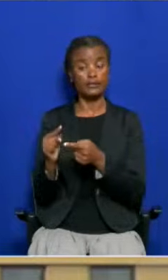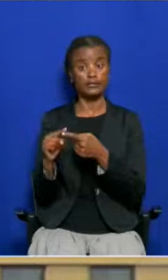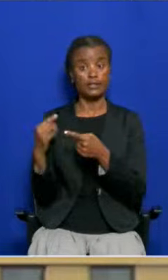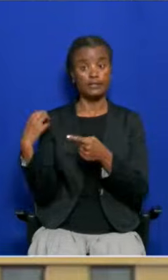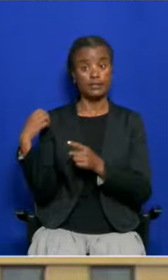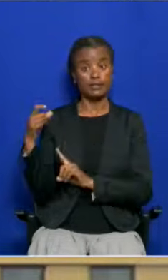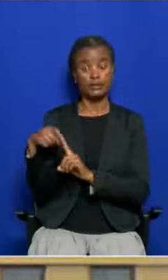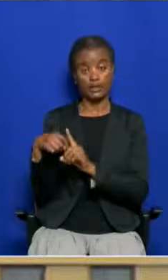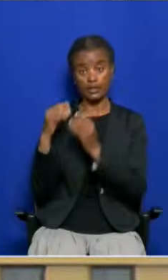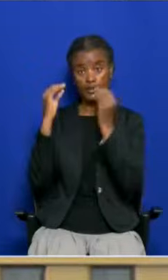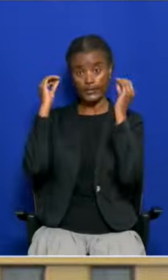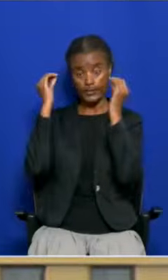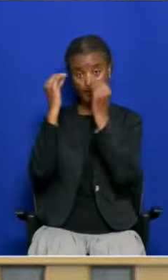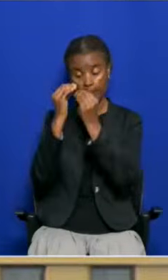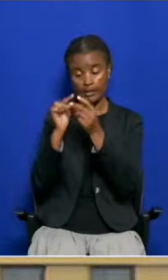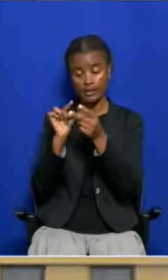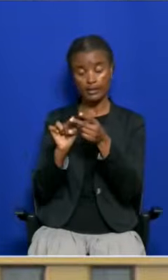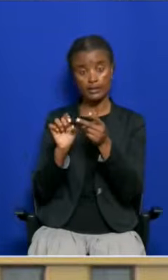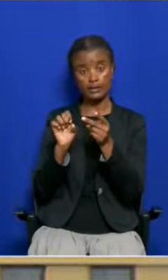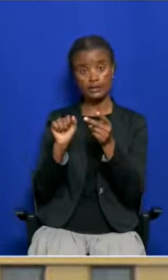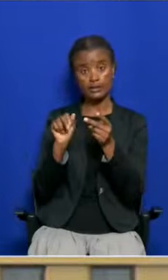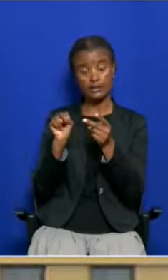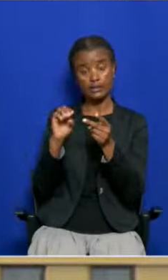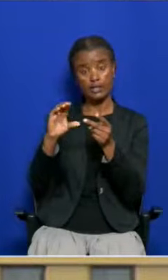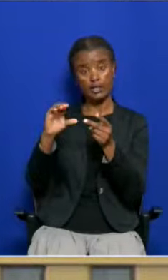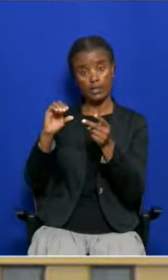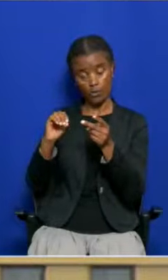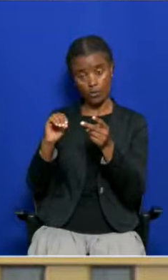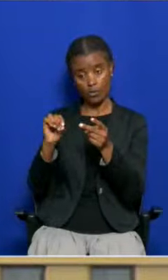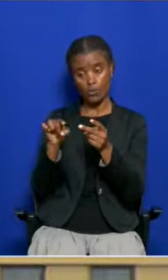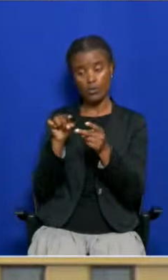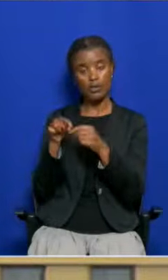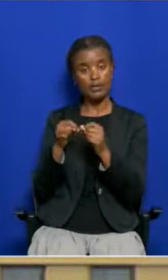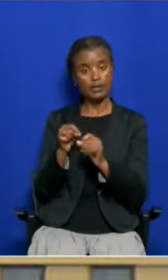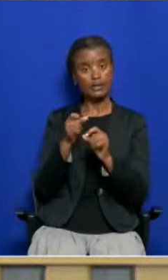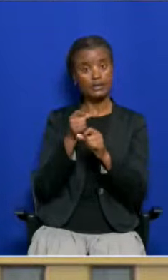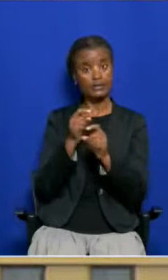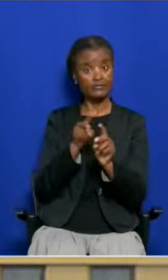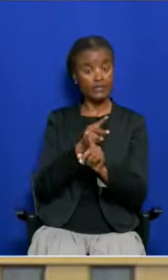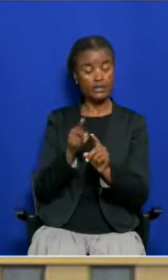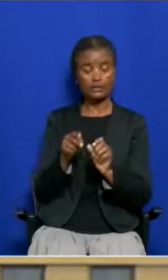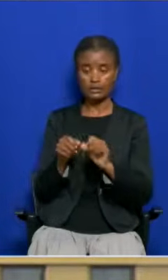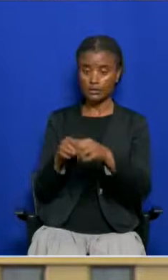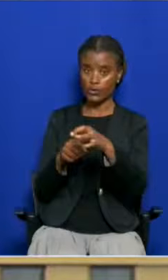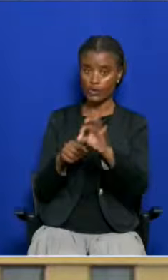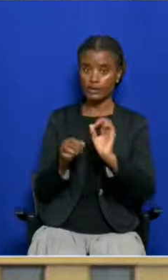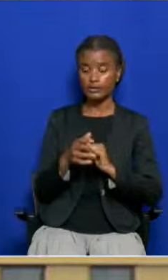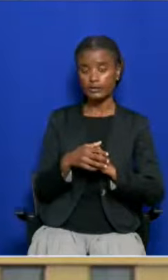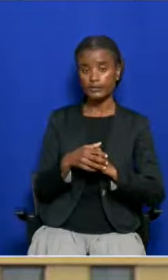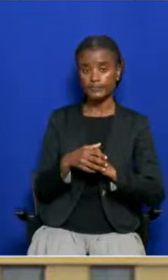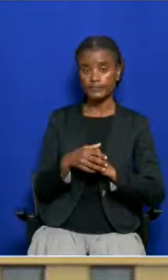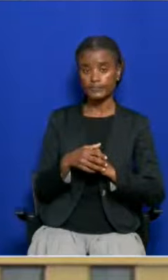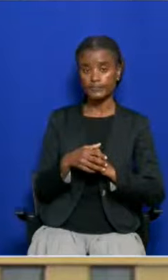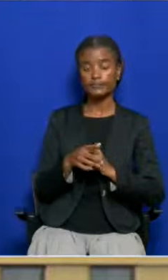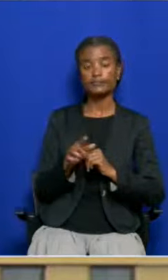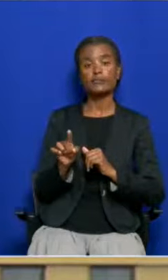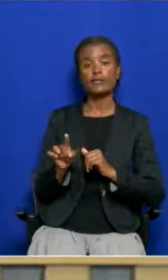taxi violence. That's correct. And presumably, there was,